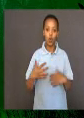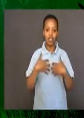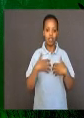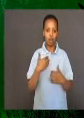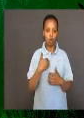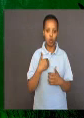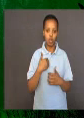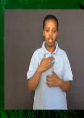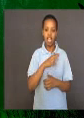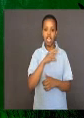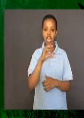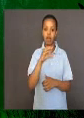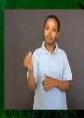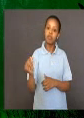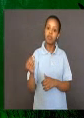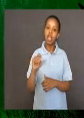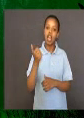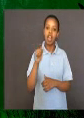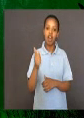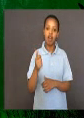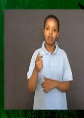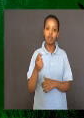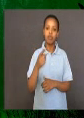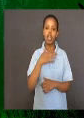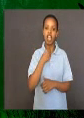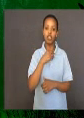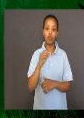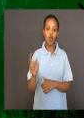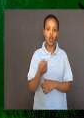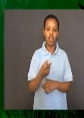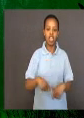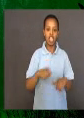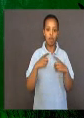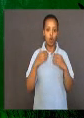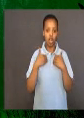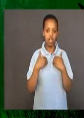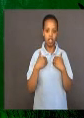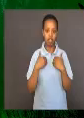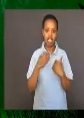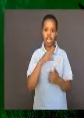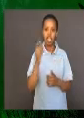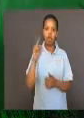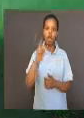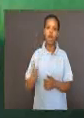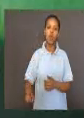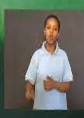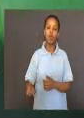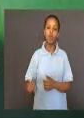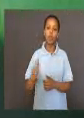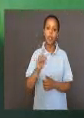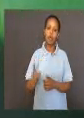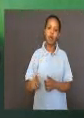live on green leaves. If the green bug can